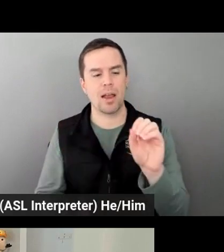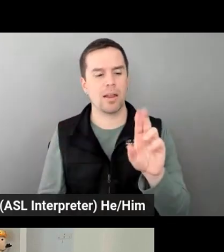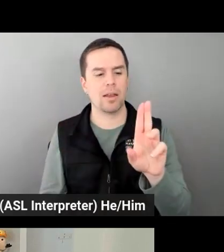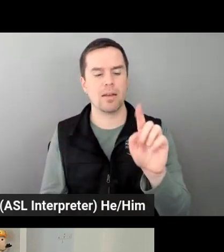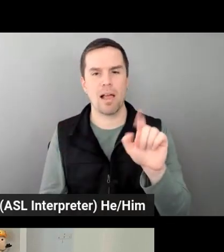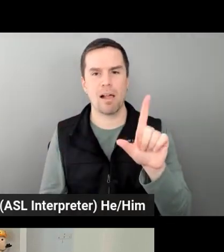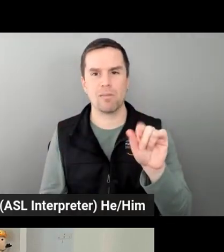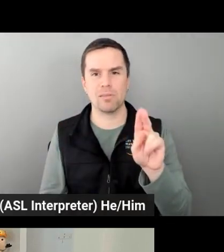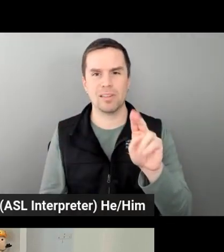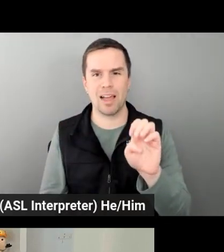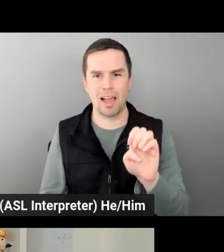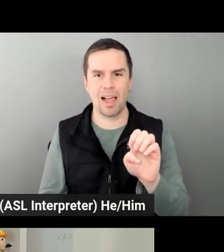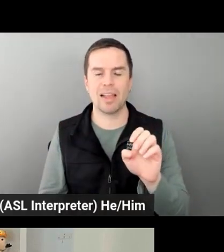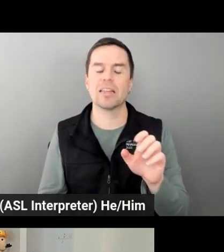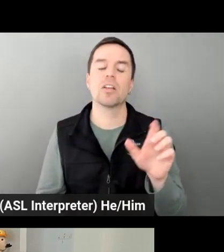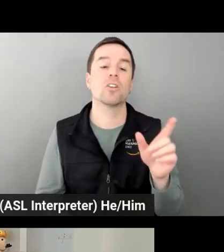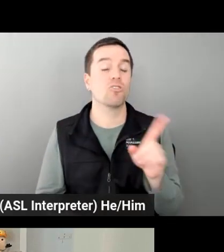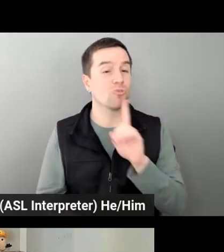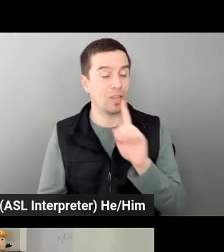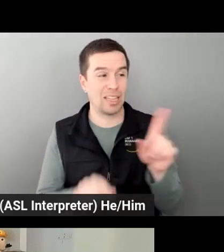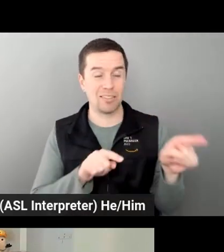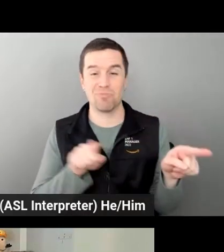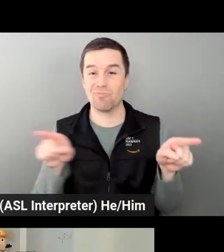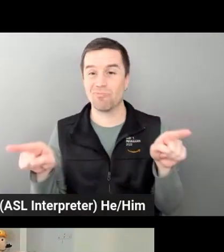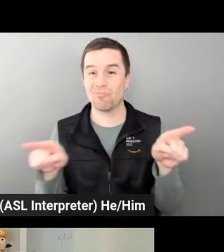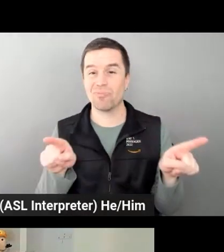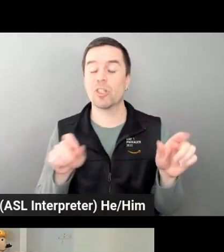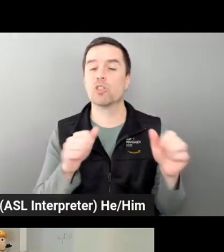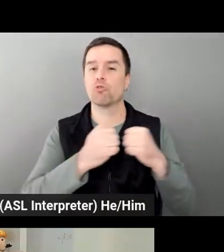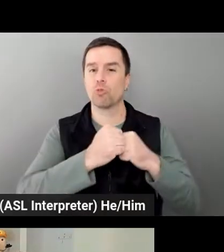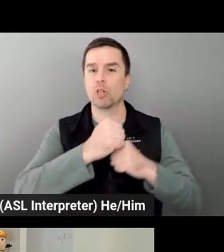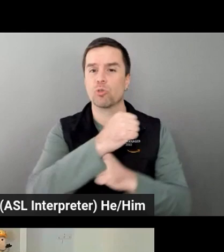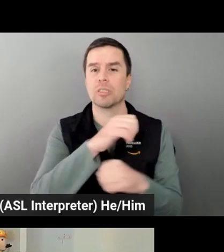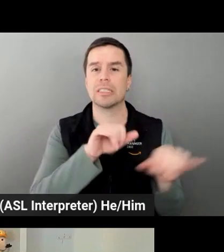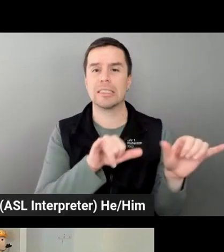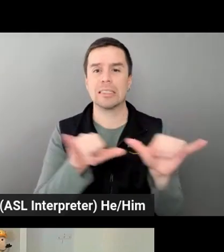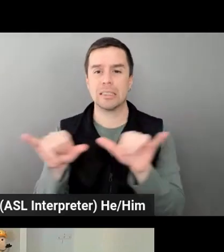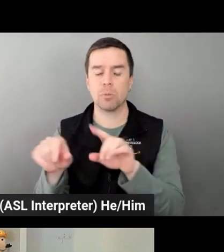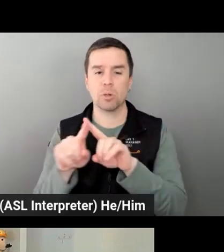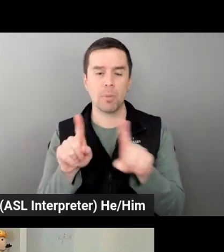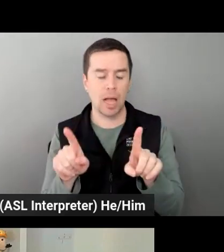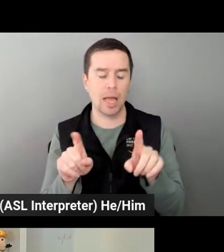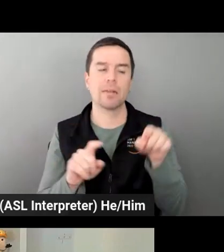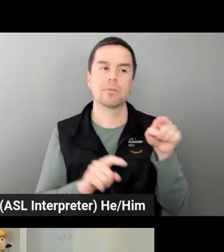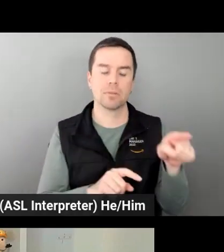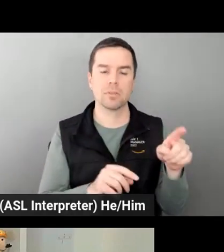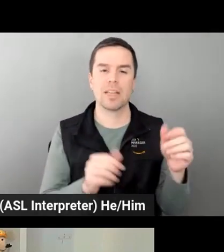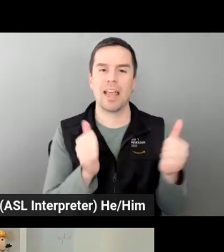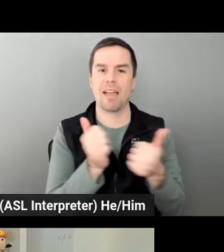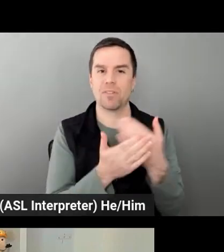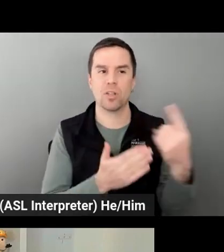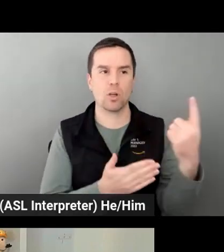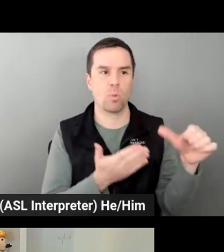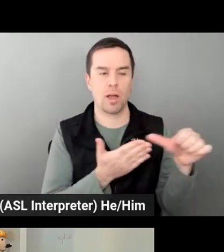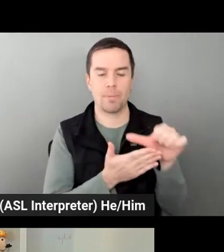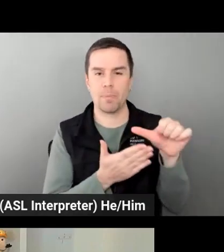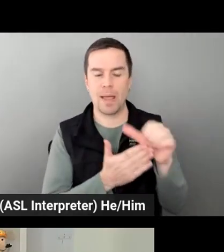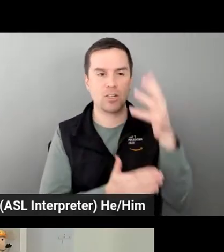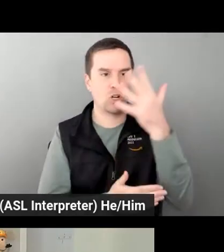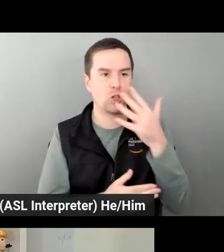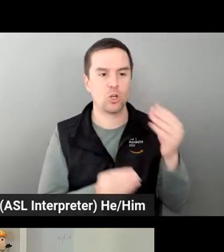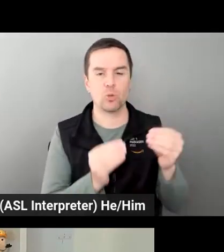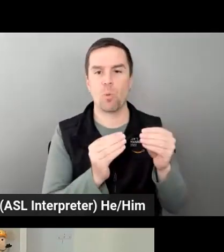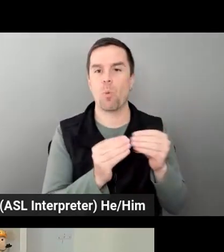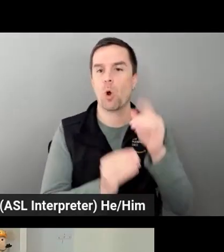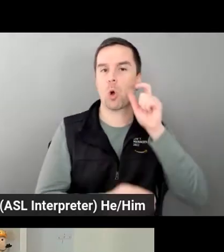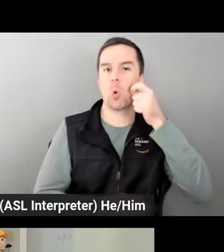outline, but it fits everything on one page, and it also like looks a lot cooler than an outline. But just in general, when I'm trying to get